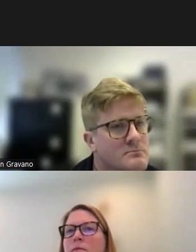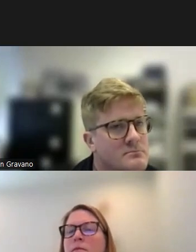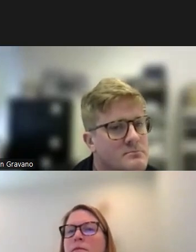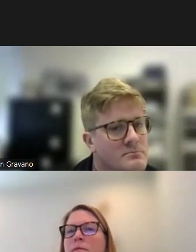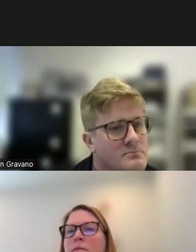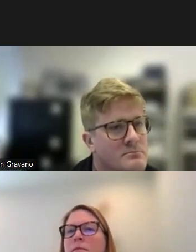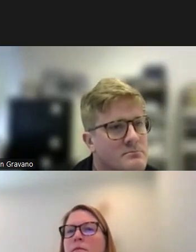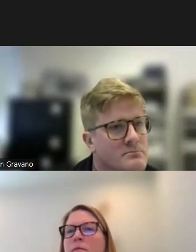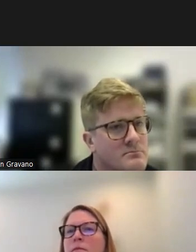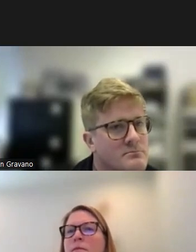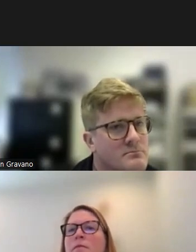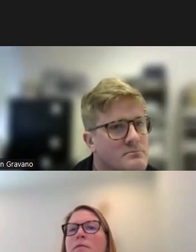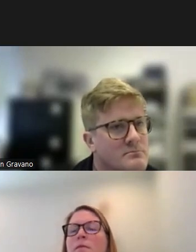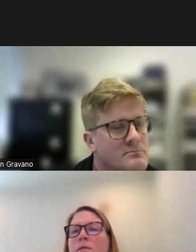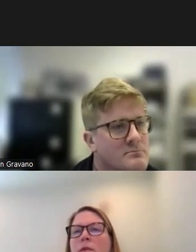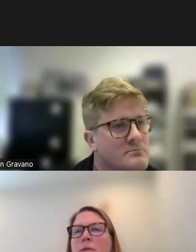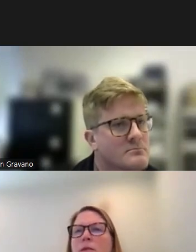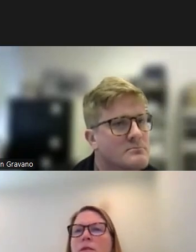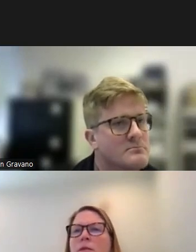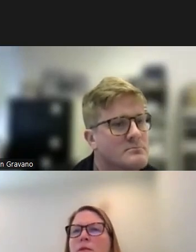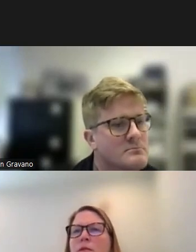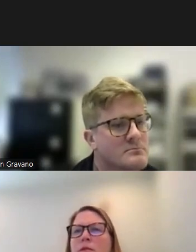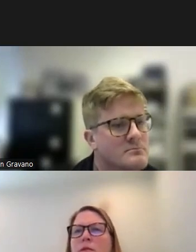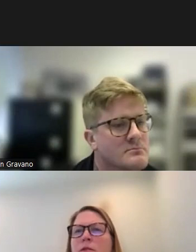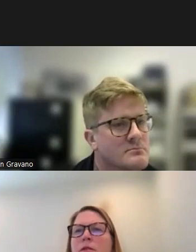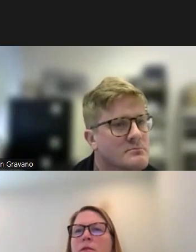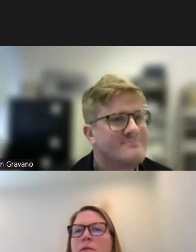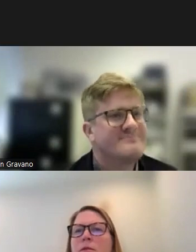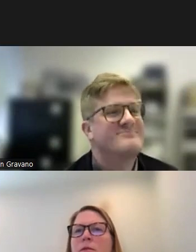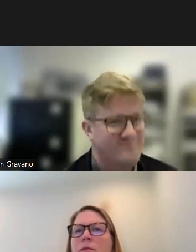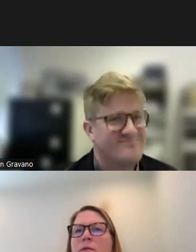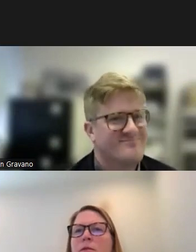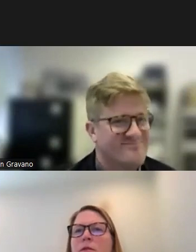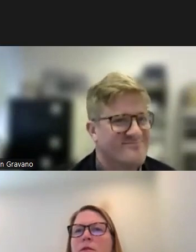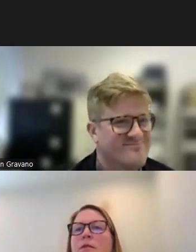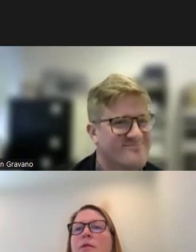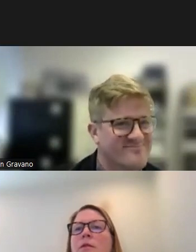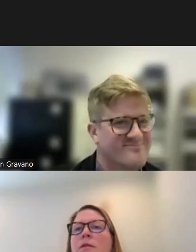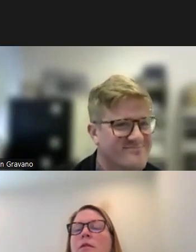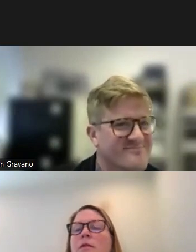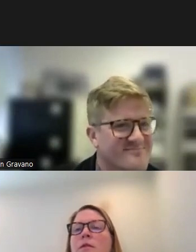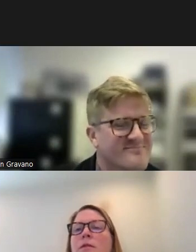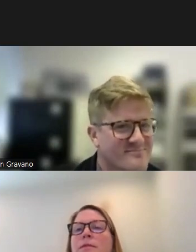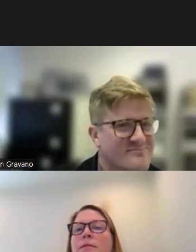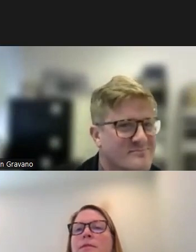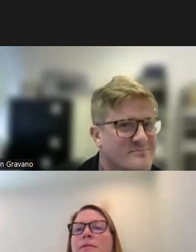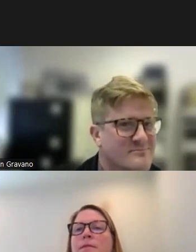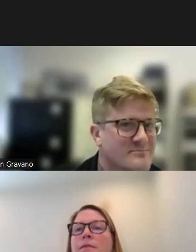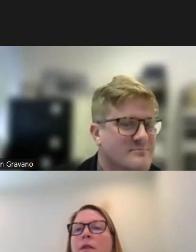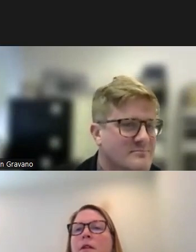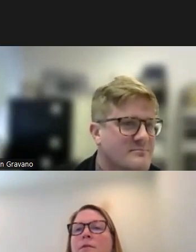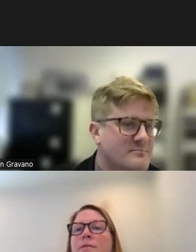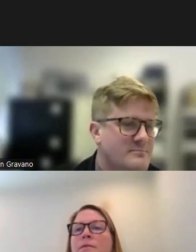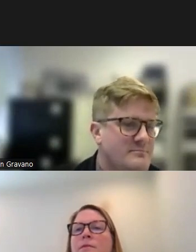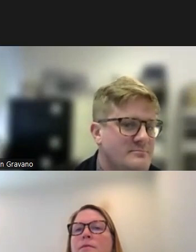wants navigation help, which might take care of one legal problem, like why did this person get arguably HIPAA protected information, right? So